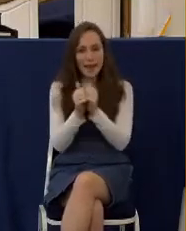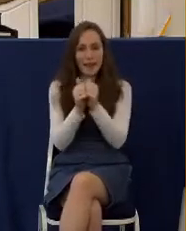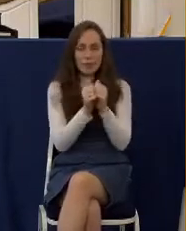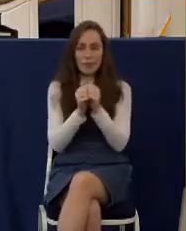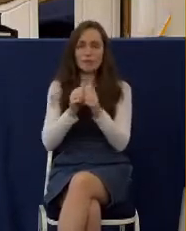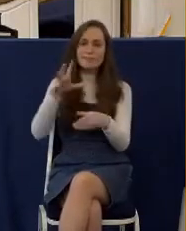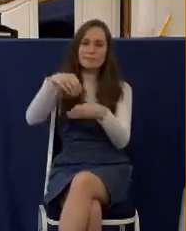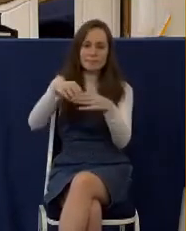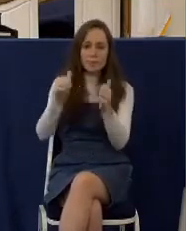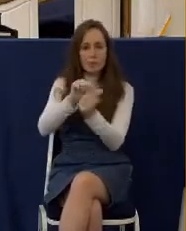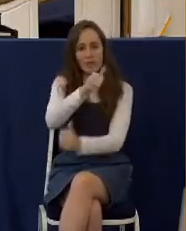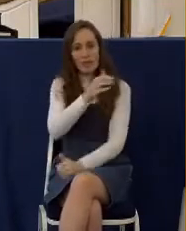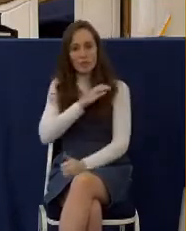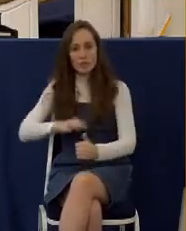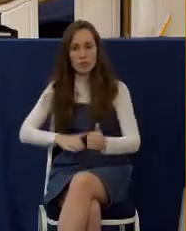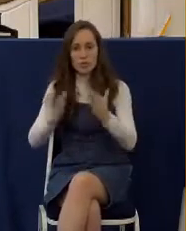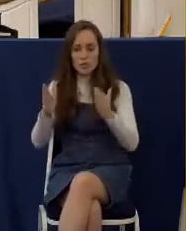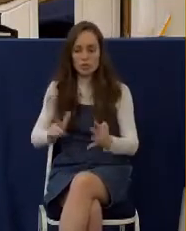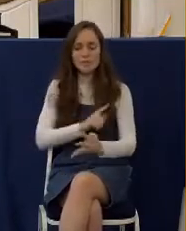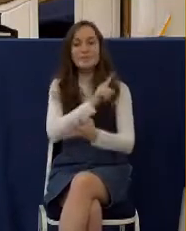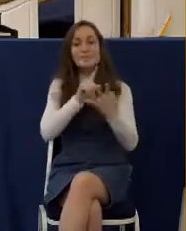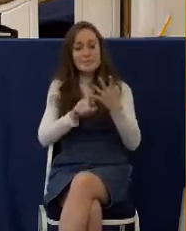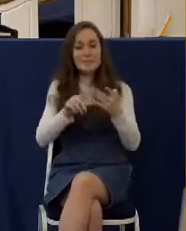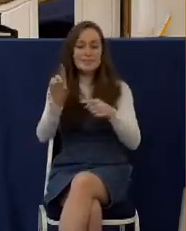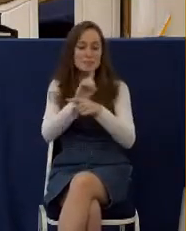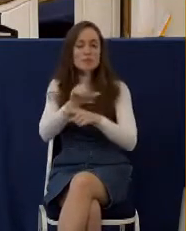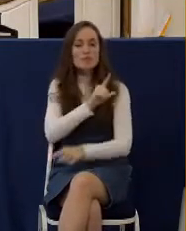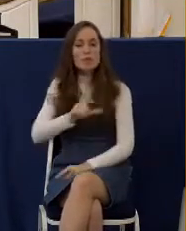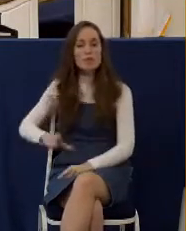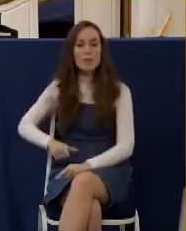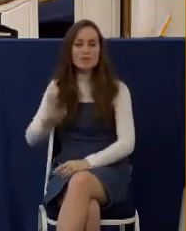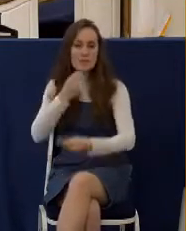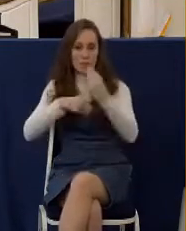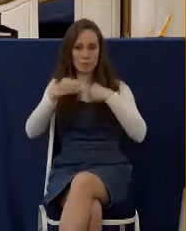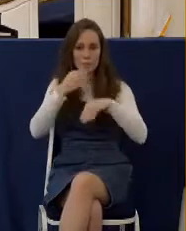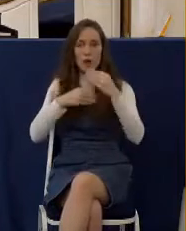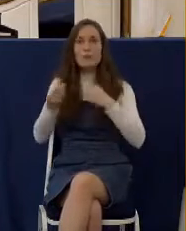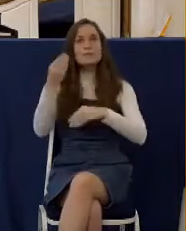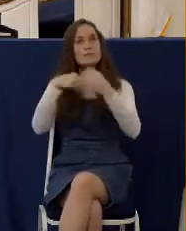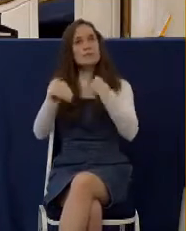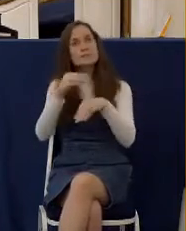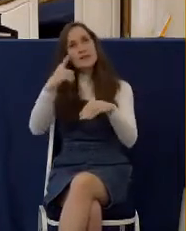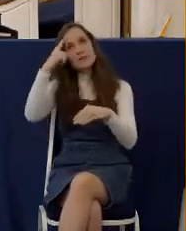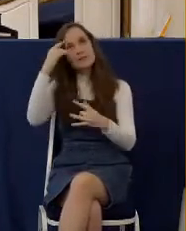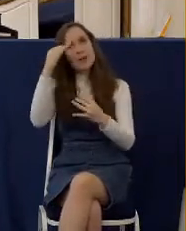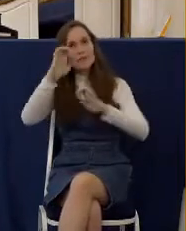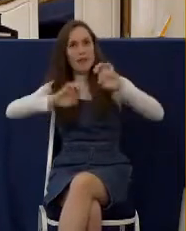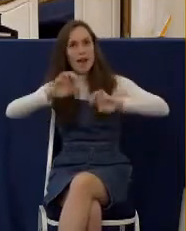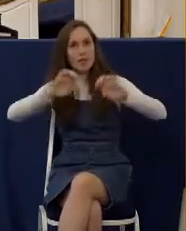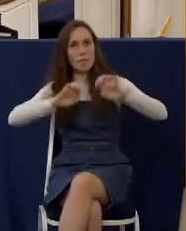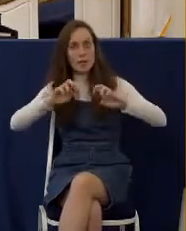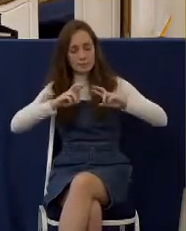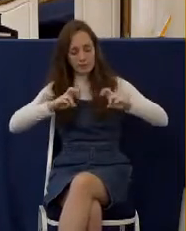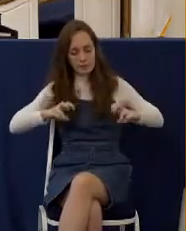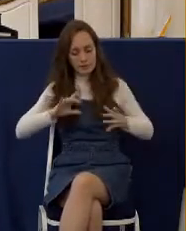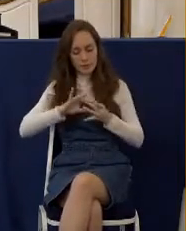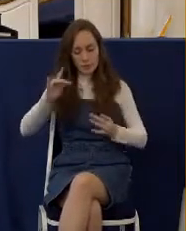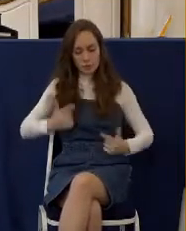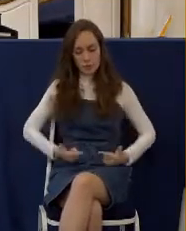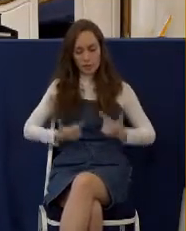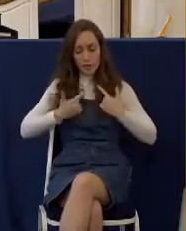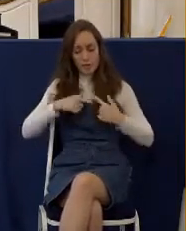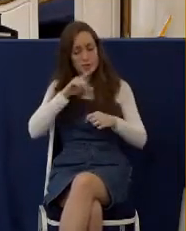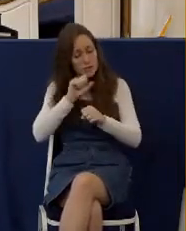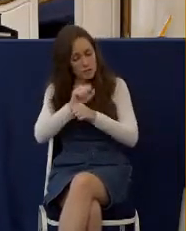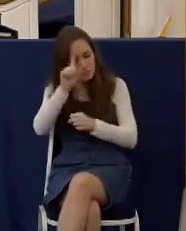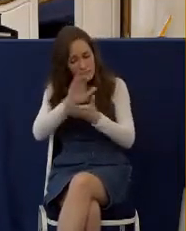the discipline of the Lord's Supper, that when we take that, we evaluate our spiritual life to make sure that we know that we're believers. And also